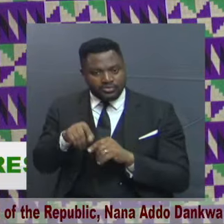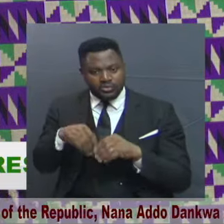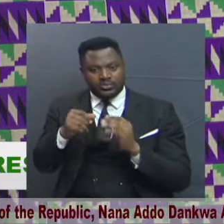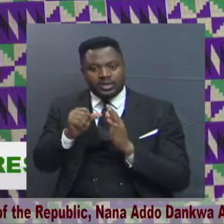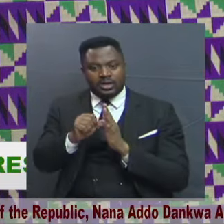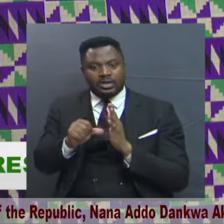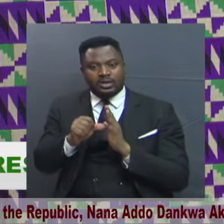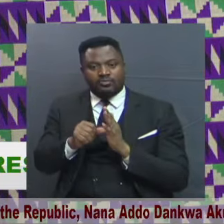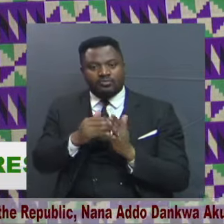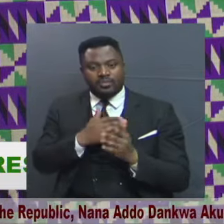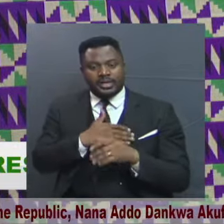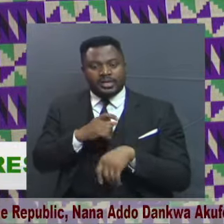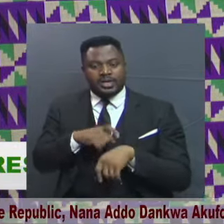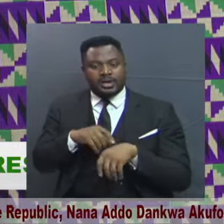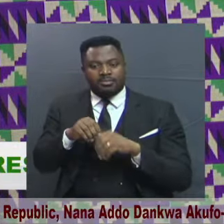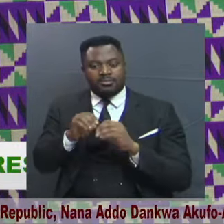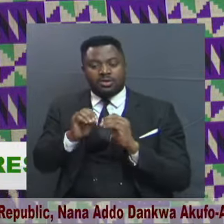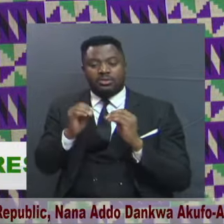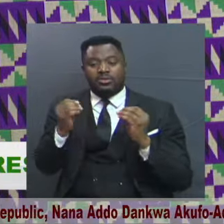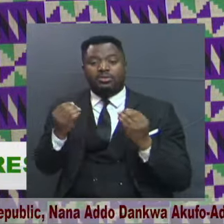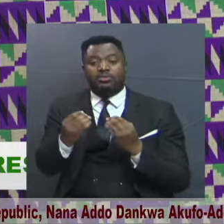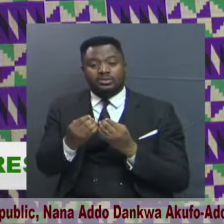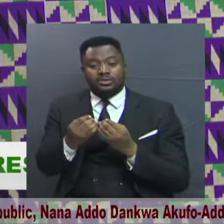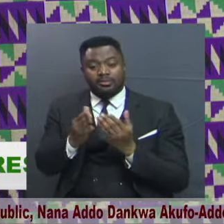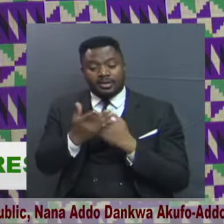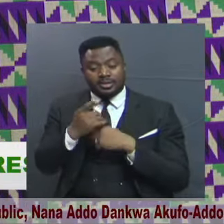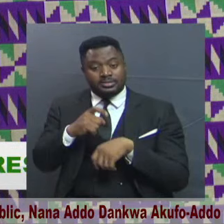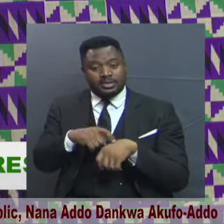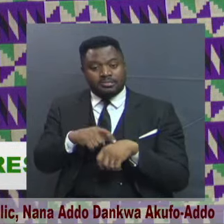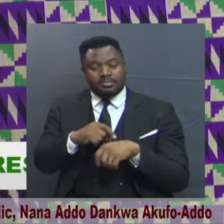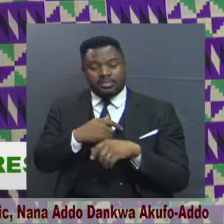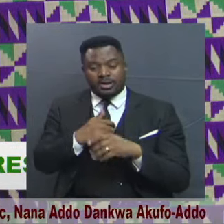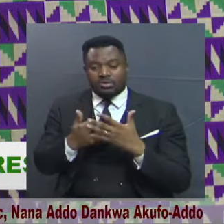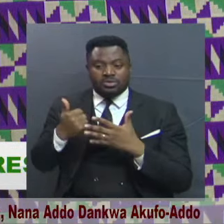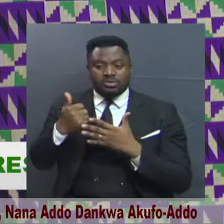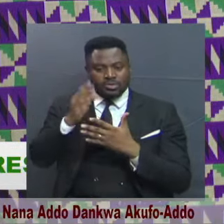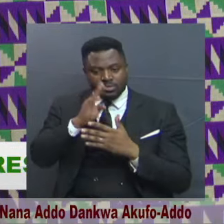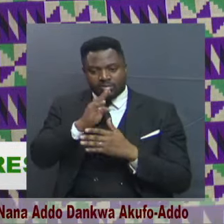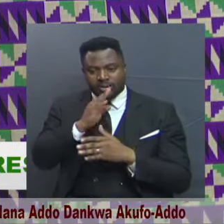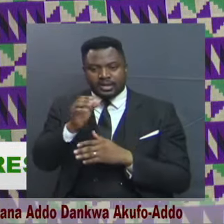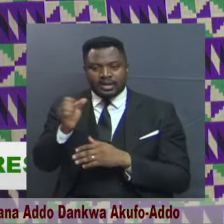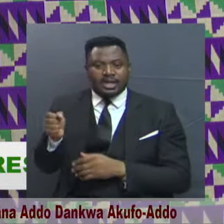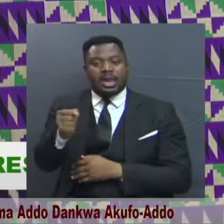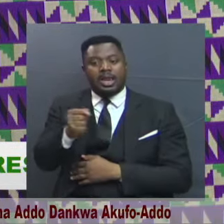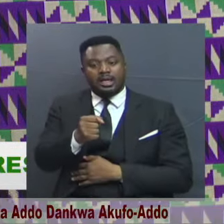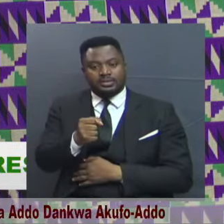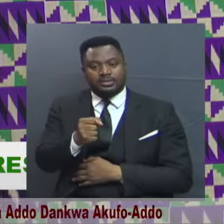accounting of my time in office by that time my successor would have been